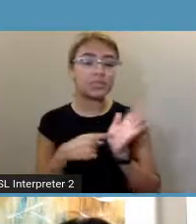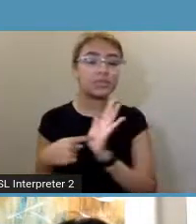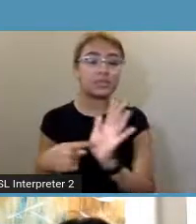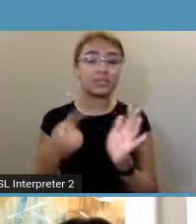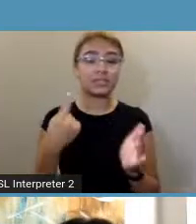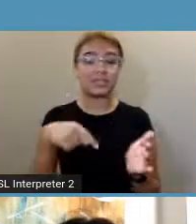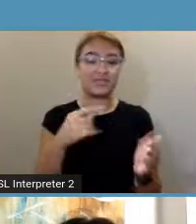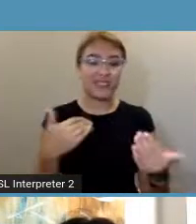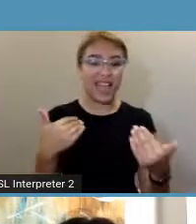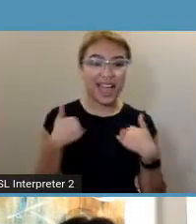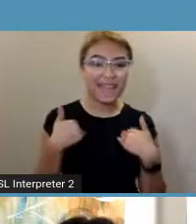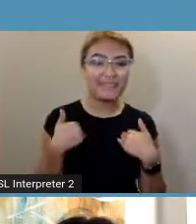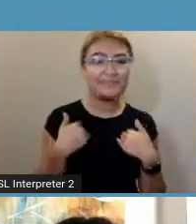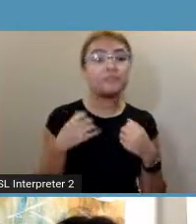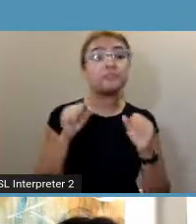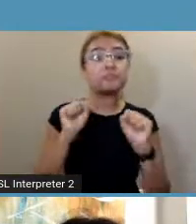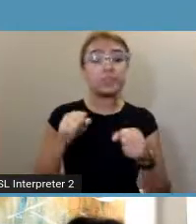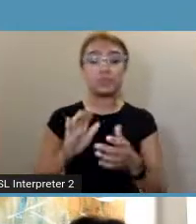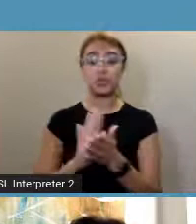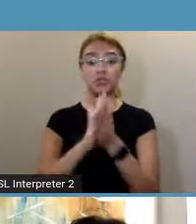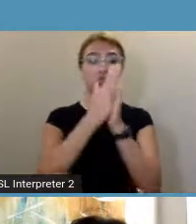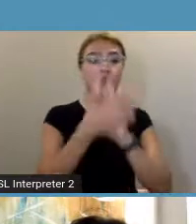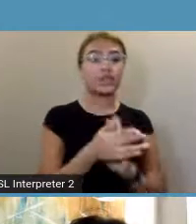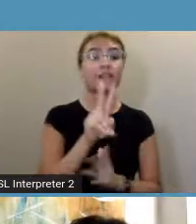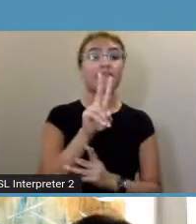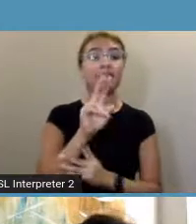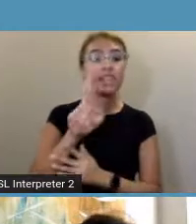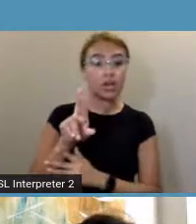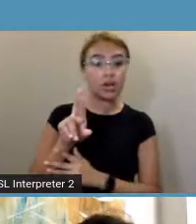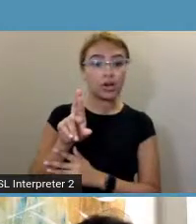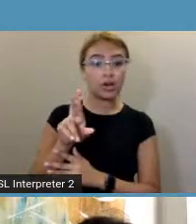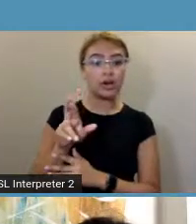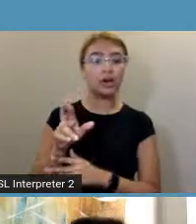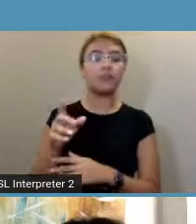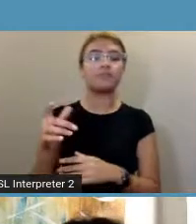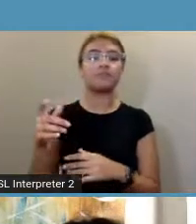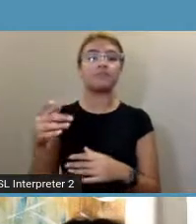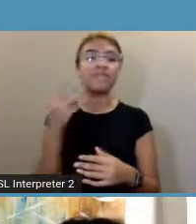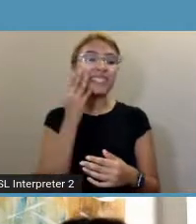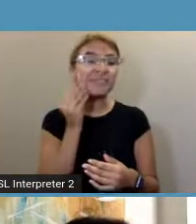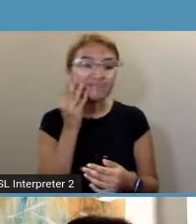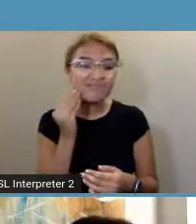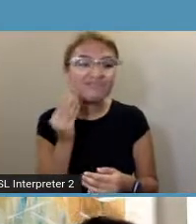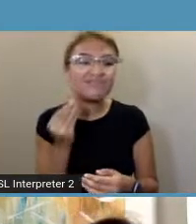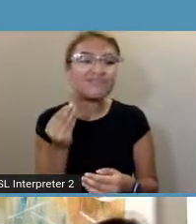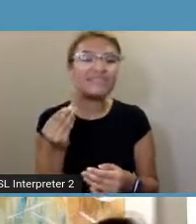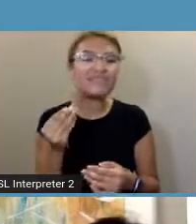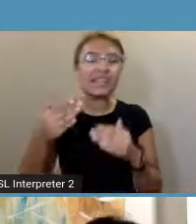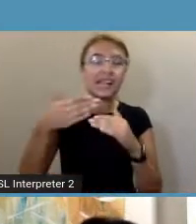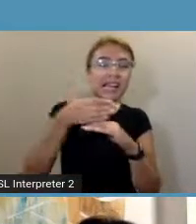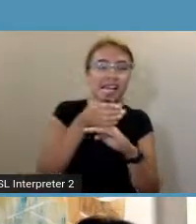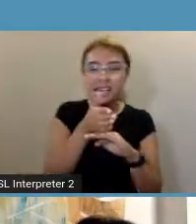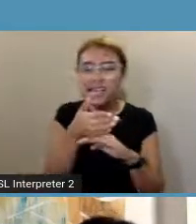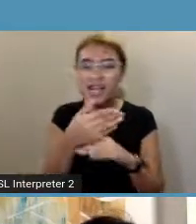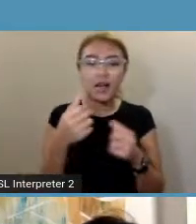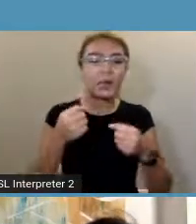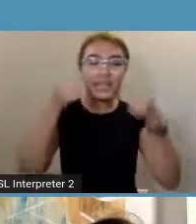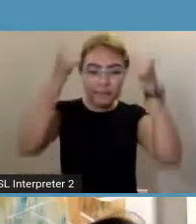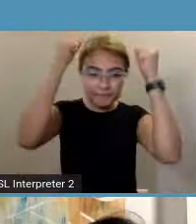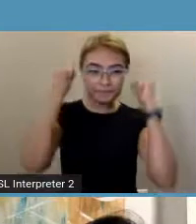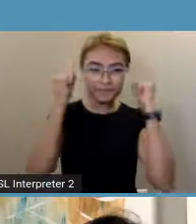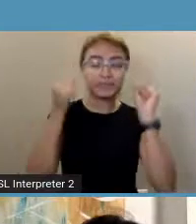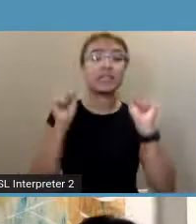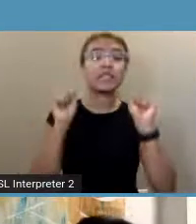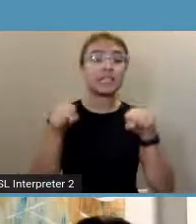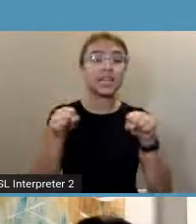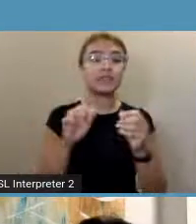more importantly, it can also be turned into a VR experience. So simply navigating with a helmet, it's very translatable.